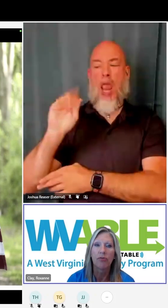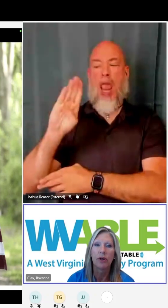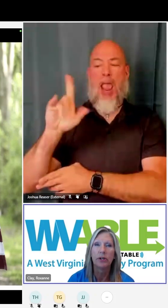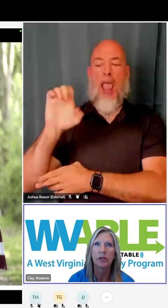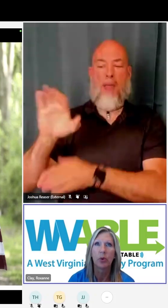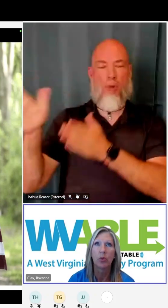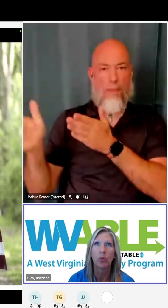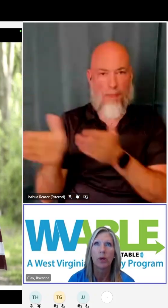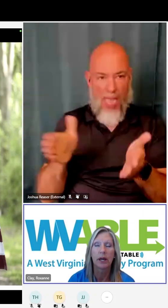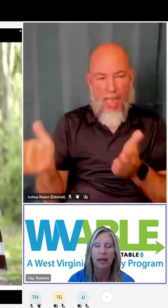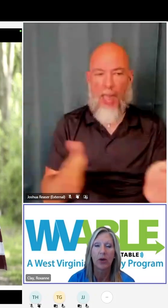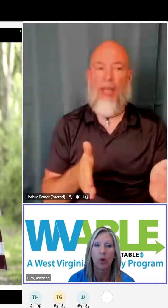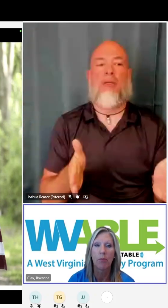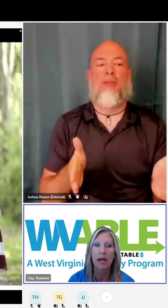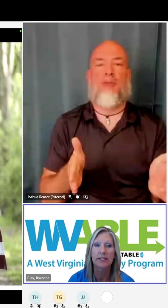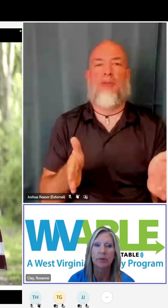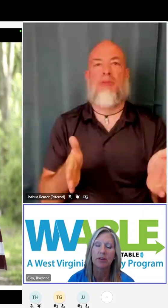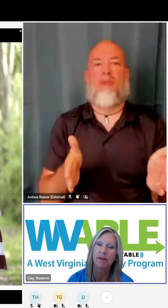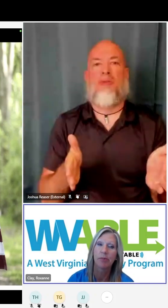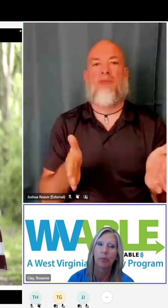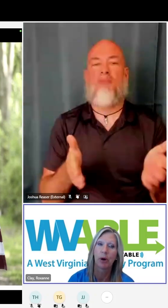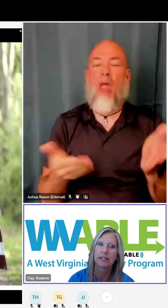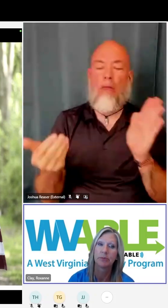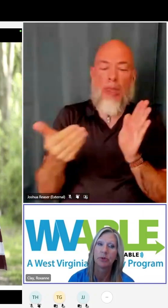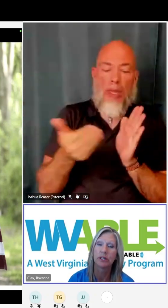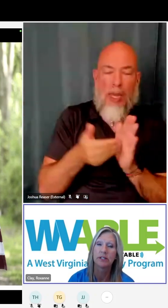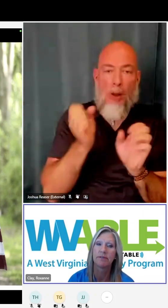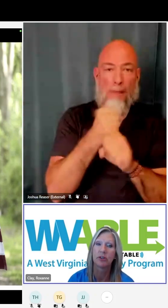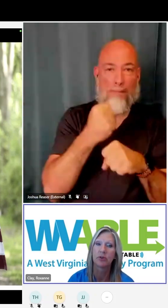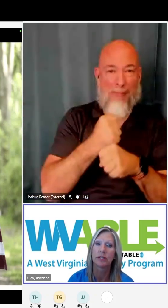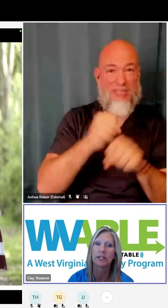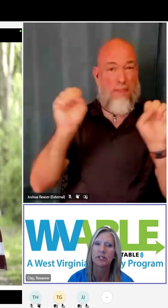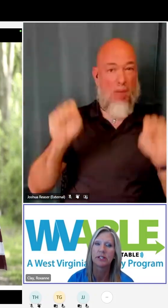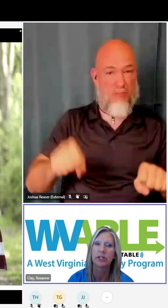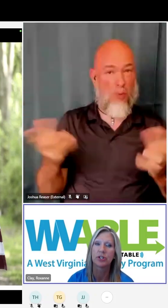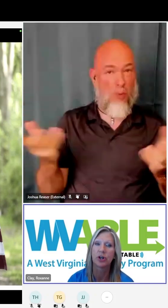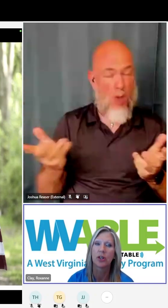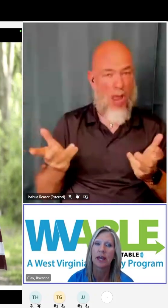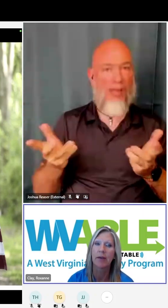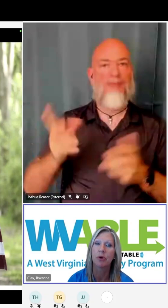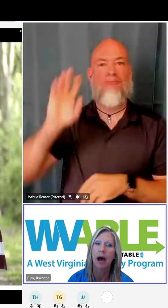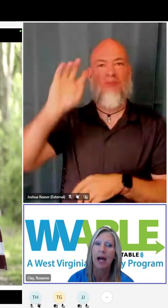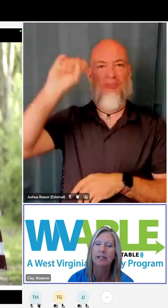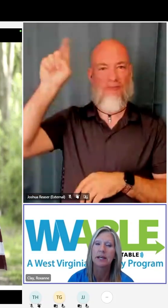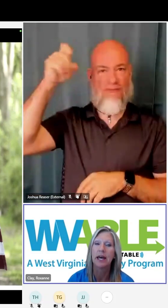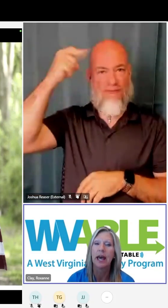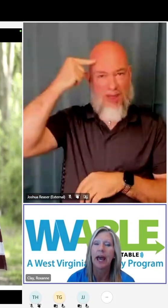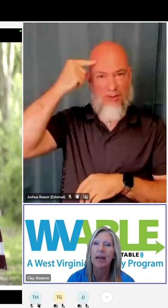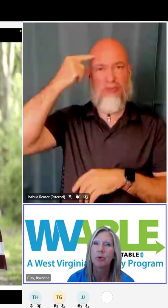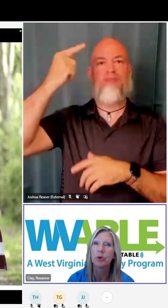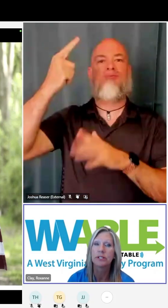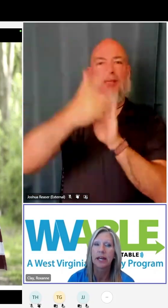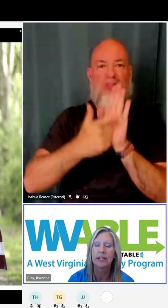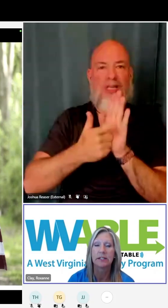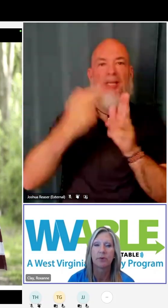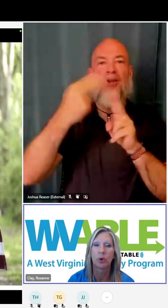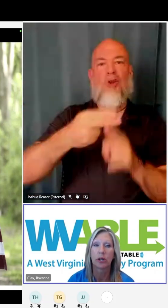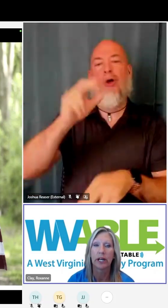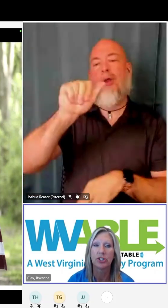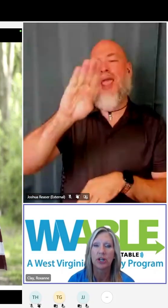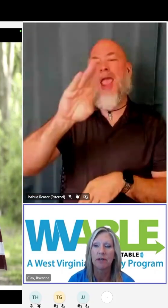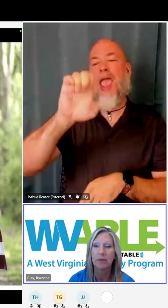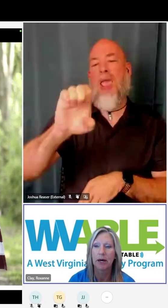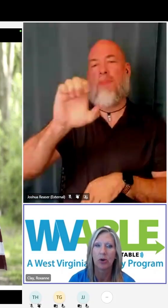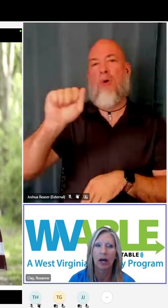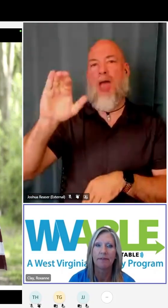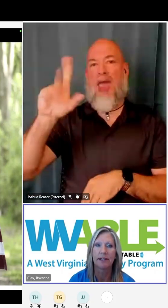core of, what makes WVABLE possible is the federal legislation called the ABLE Act. ABLE stands